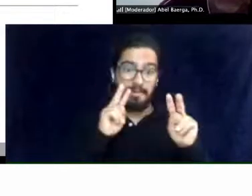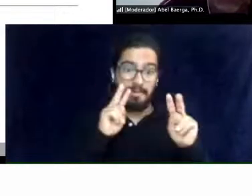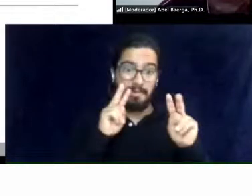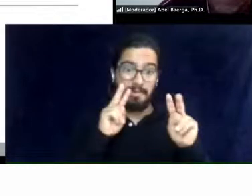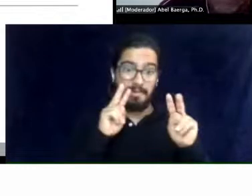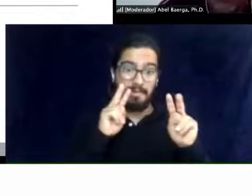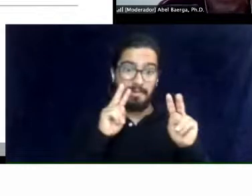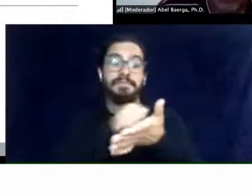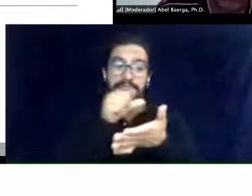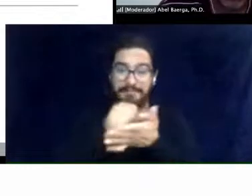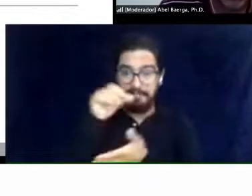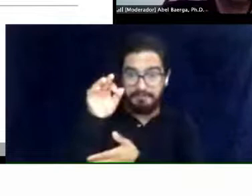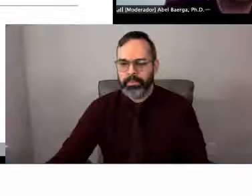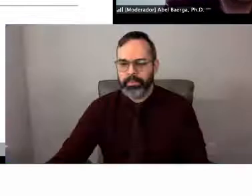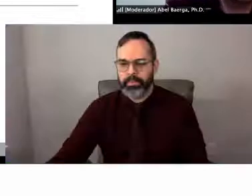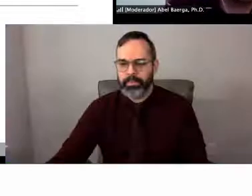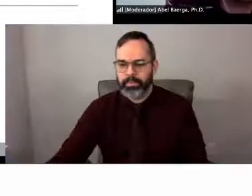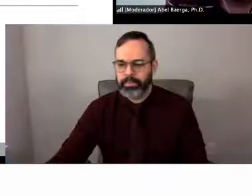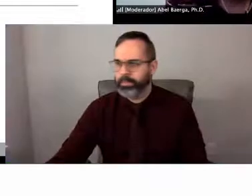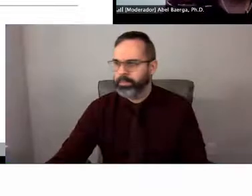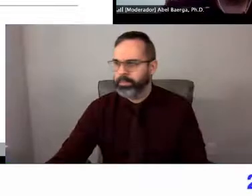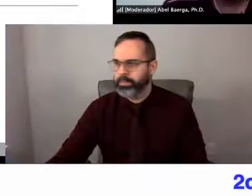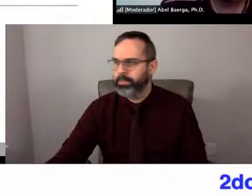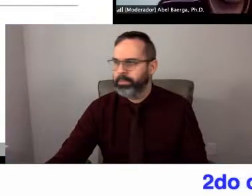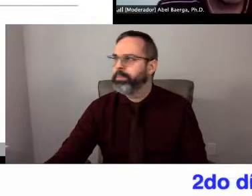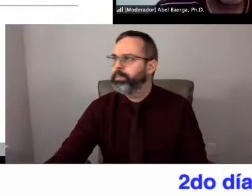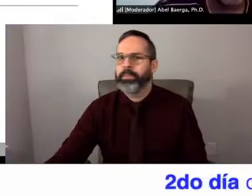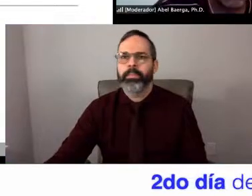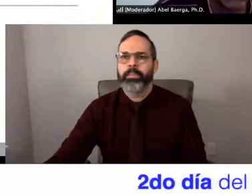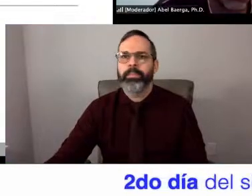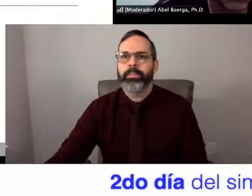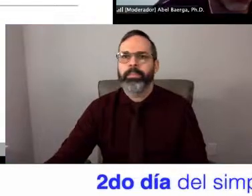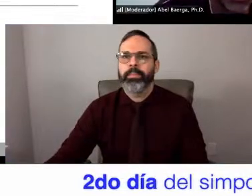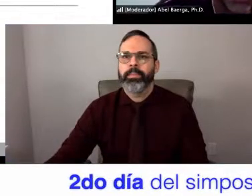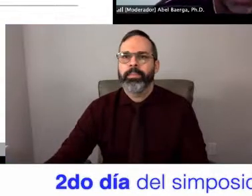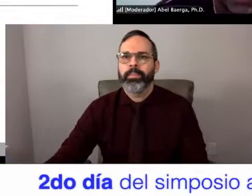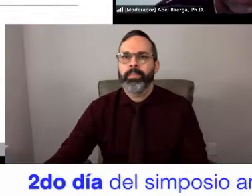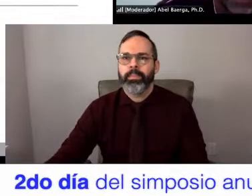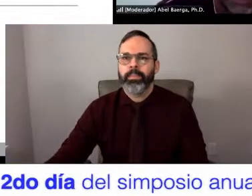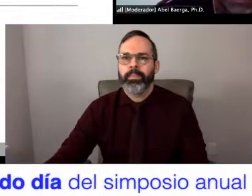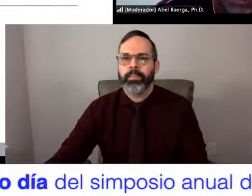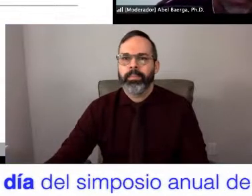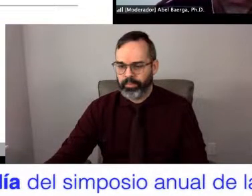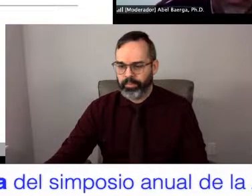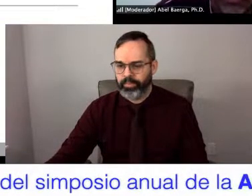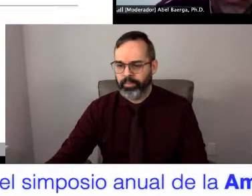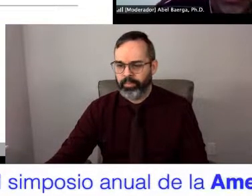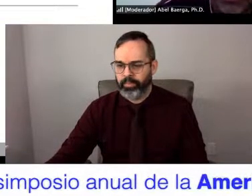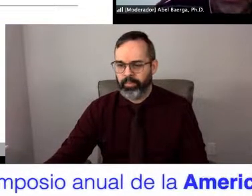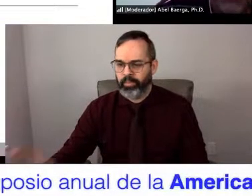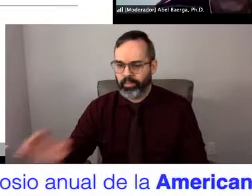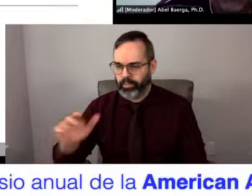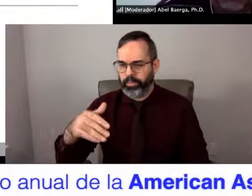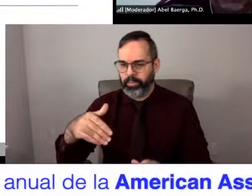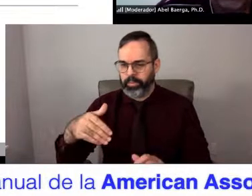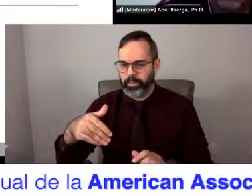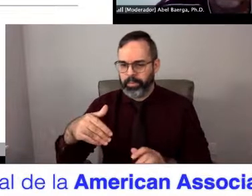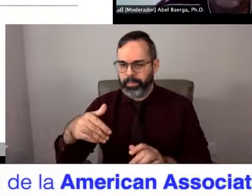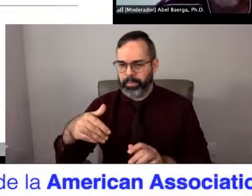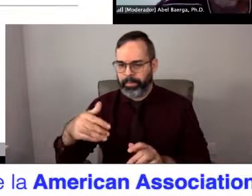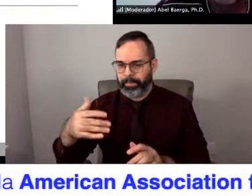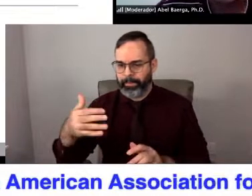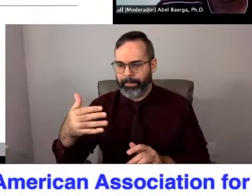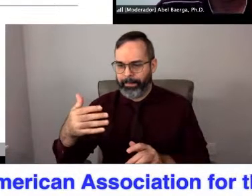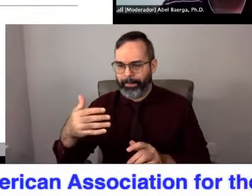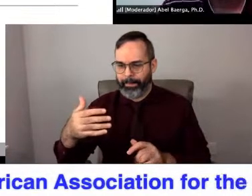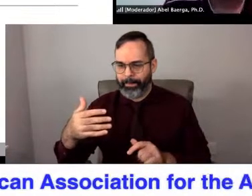platforms. Our next speaker is Mr. Joshua Medina Feliciano, who joins us from the Rio Piedras